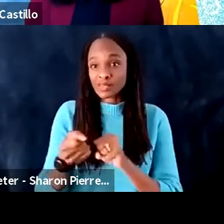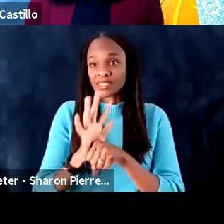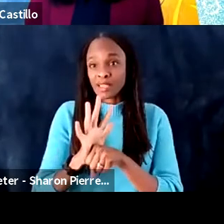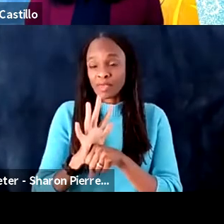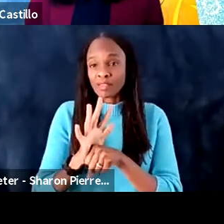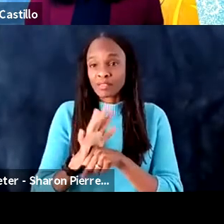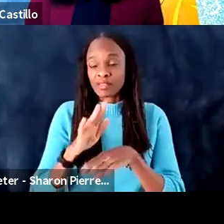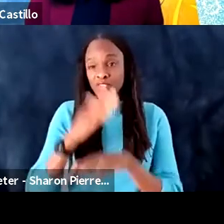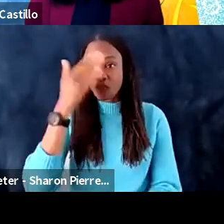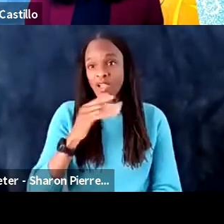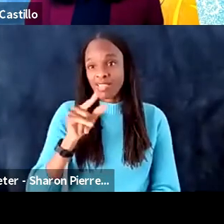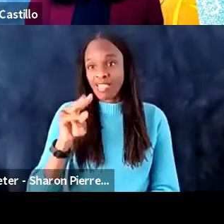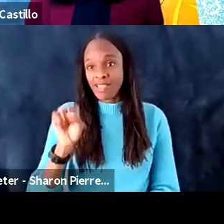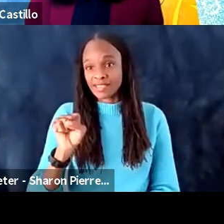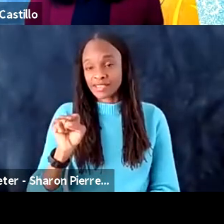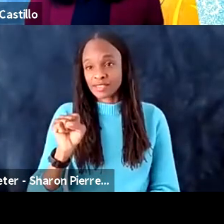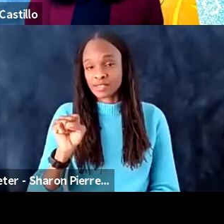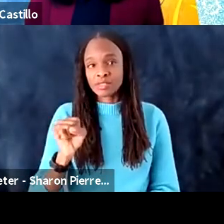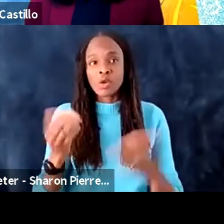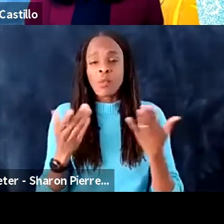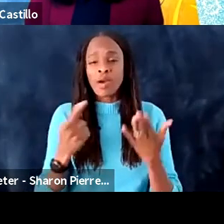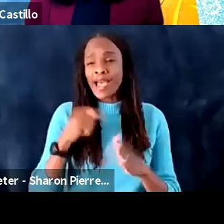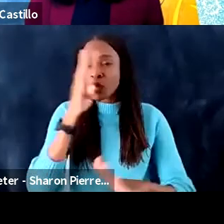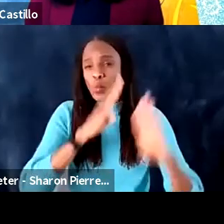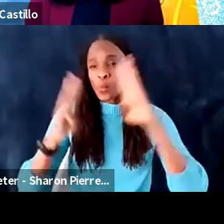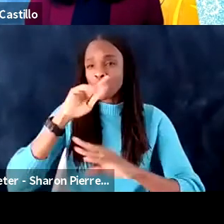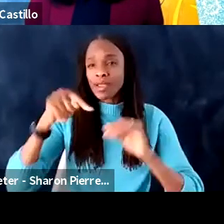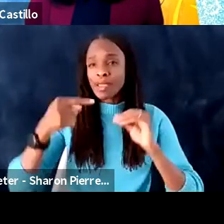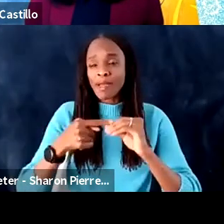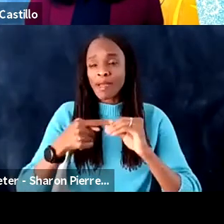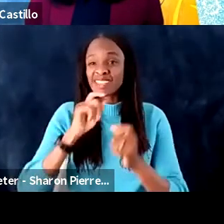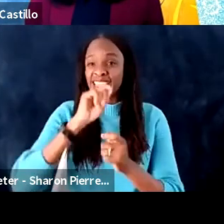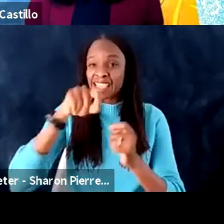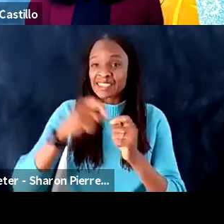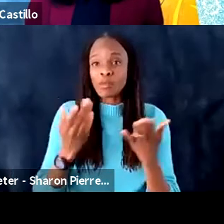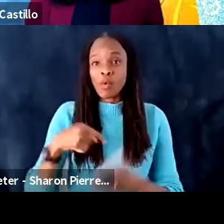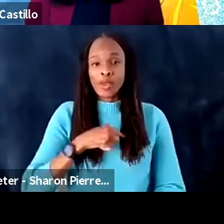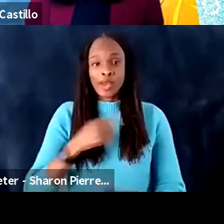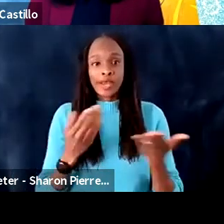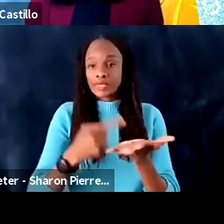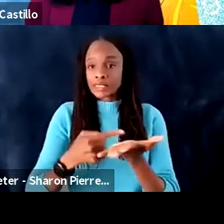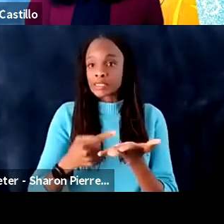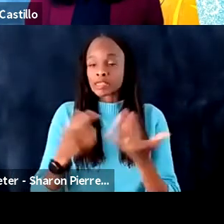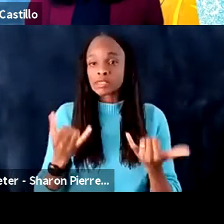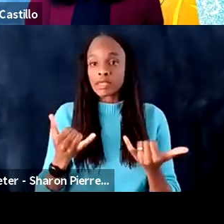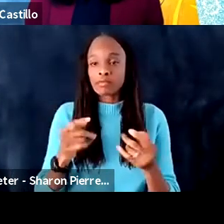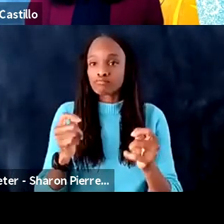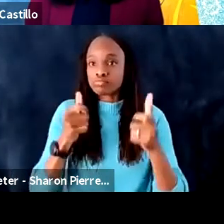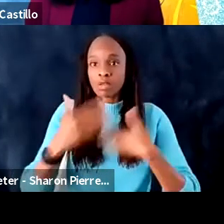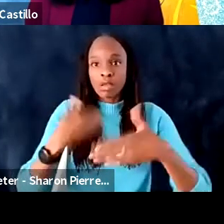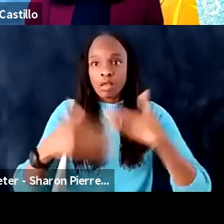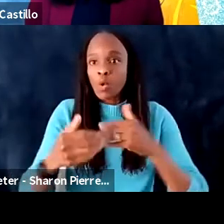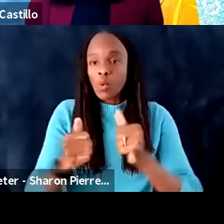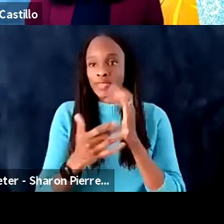on the front lines. So what I worry about is exactly what we're here to talk about today is the rapid acceleration